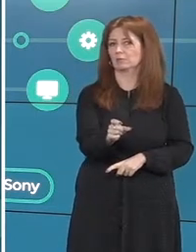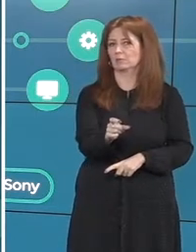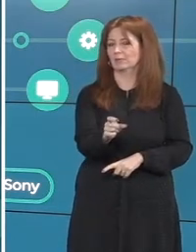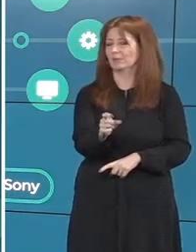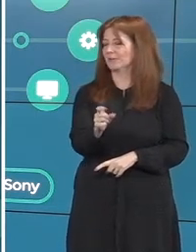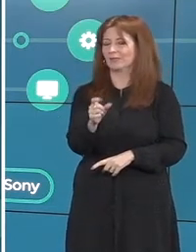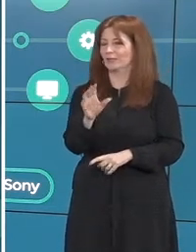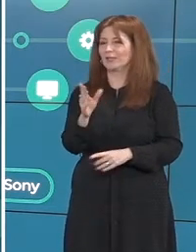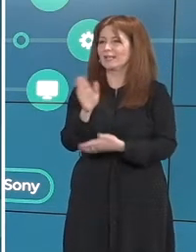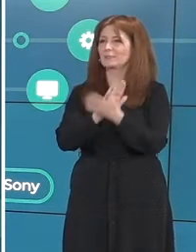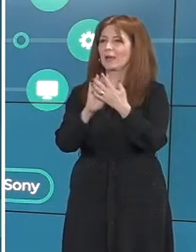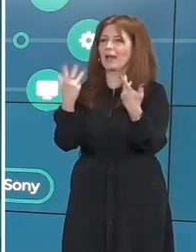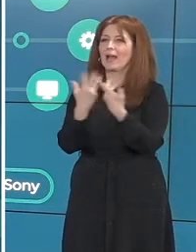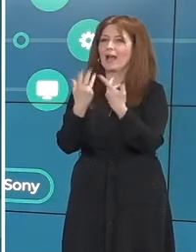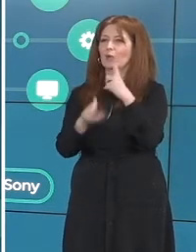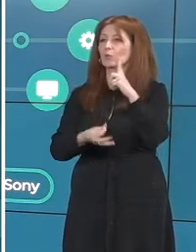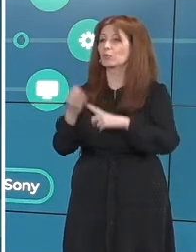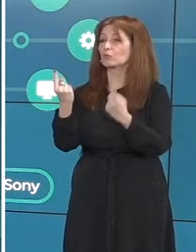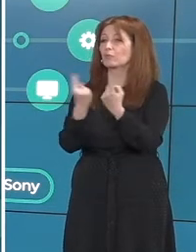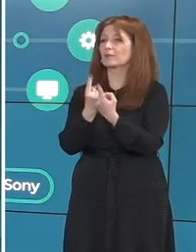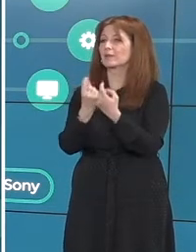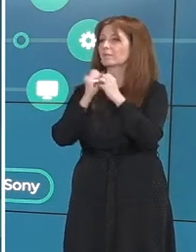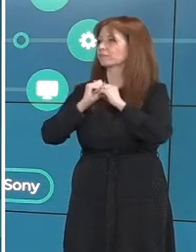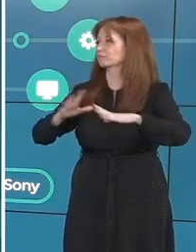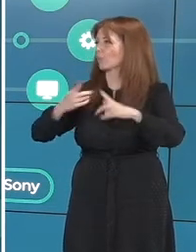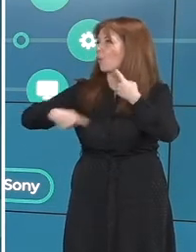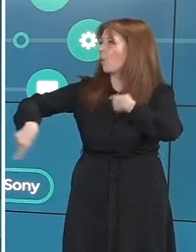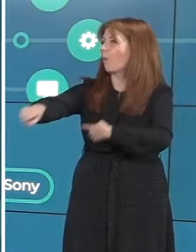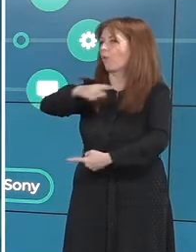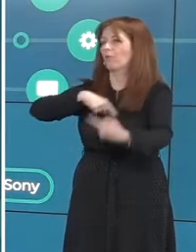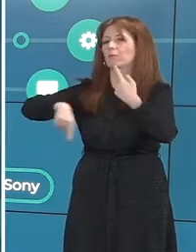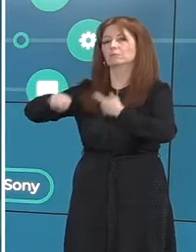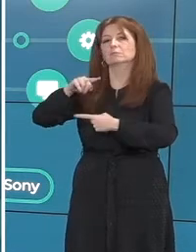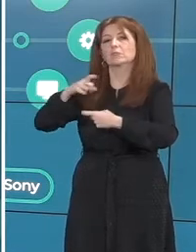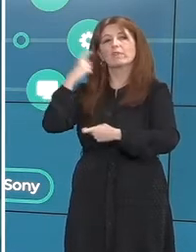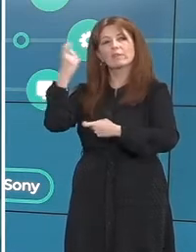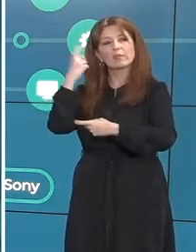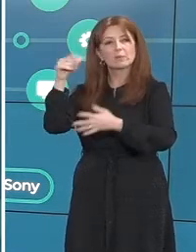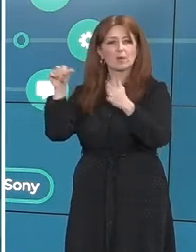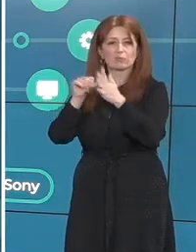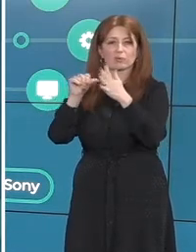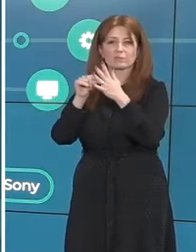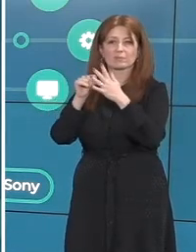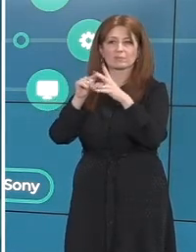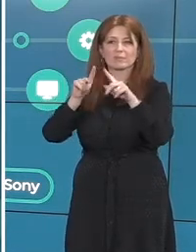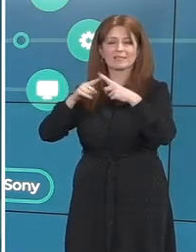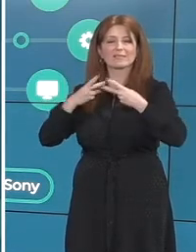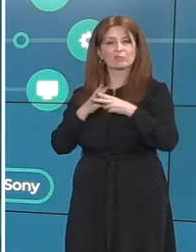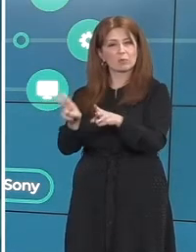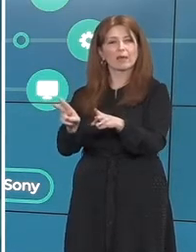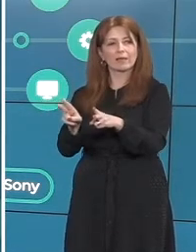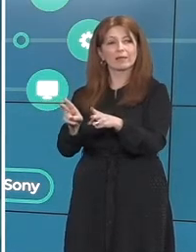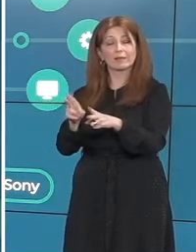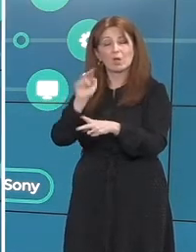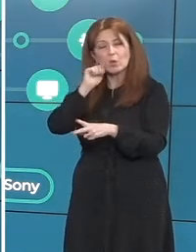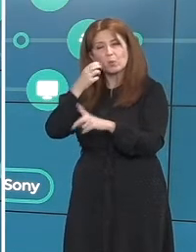for everyone. Mm-hmm. And when you just think about the problem from a different perspective, you're going to improve your products